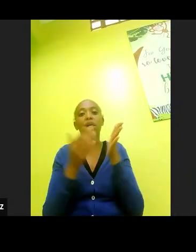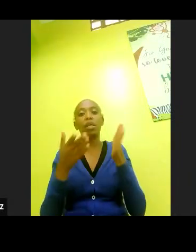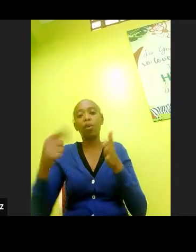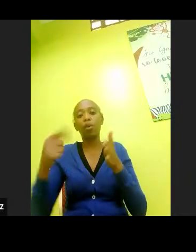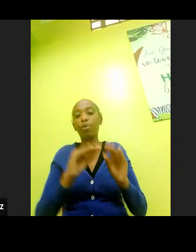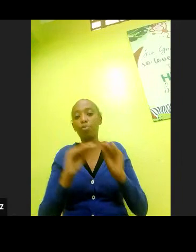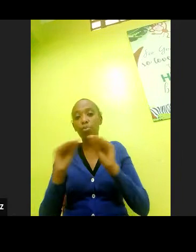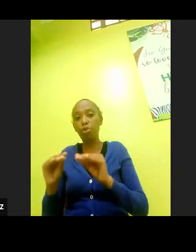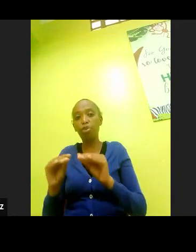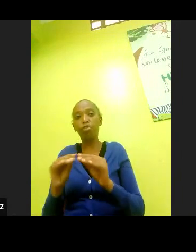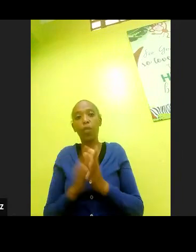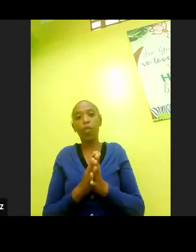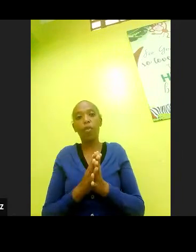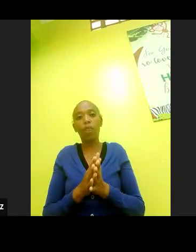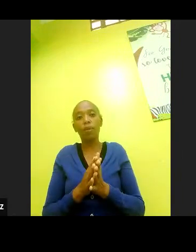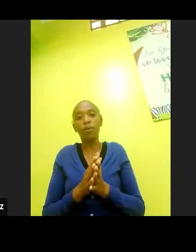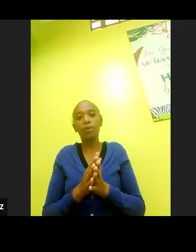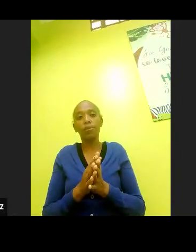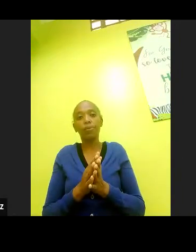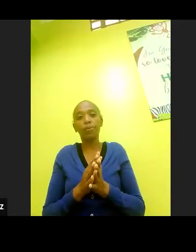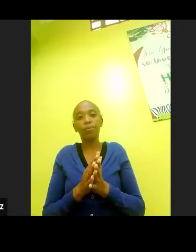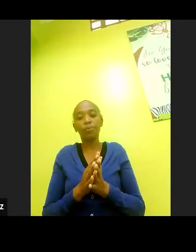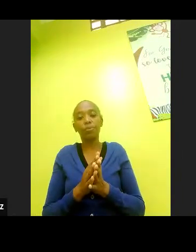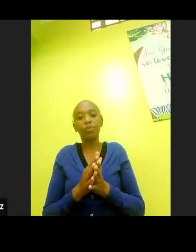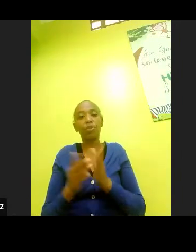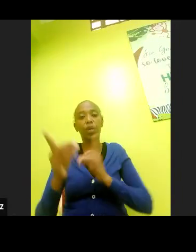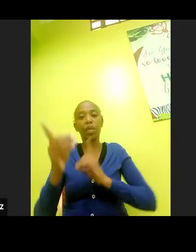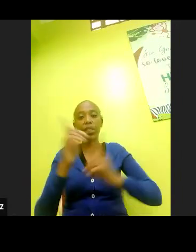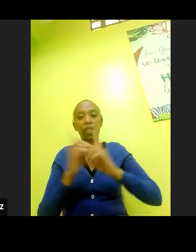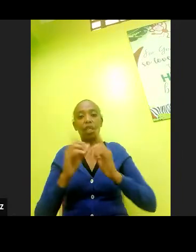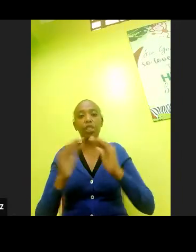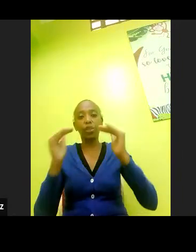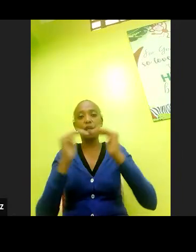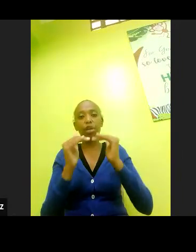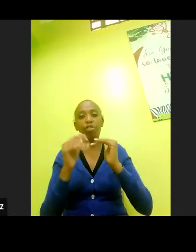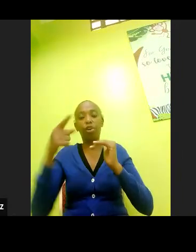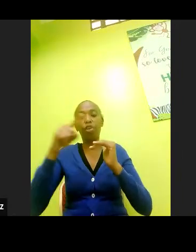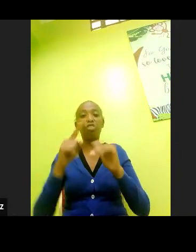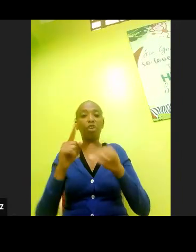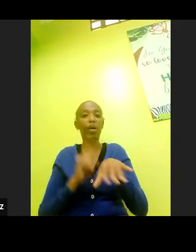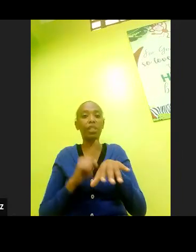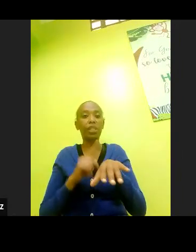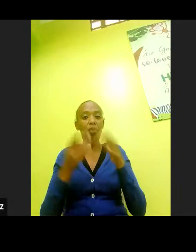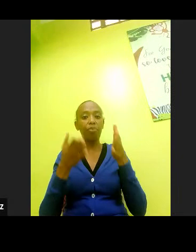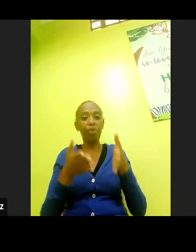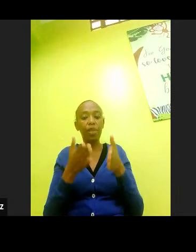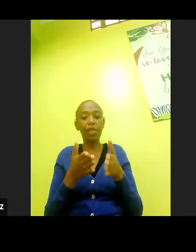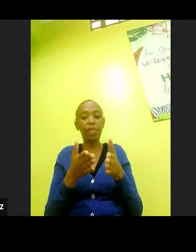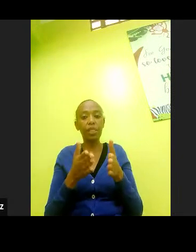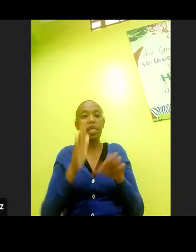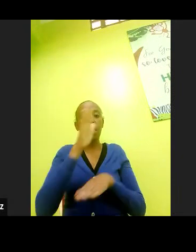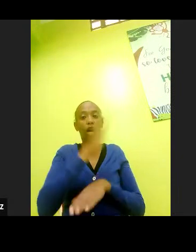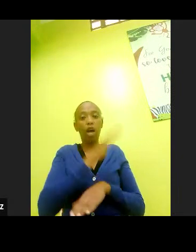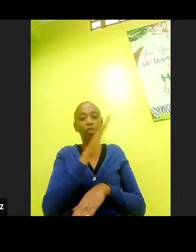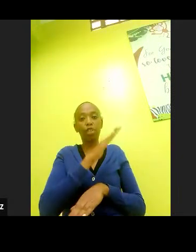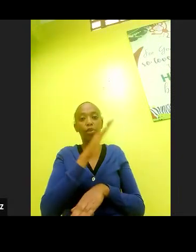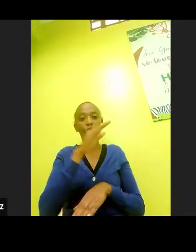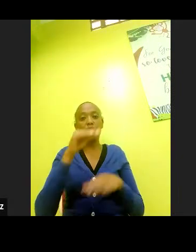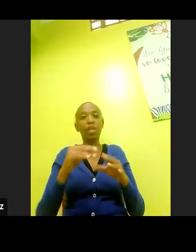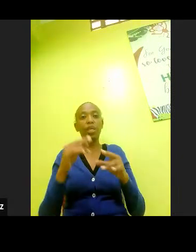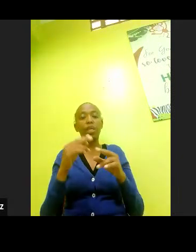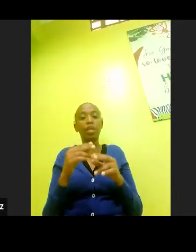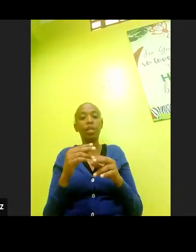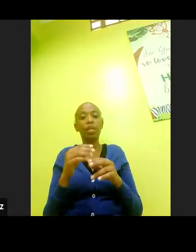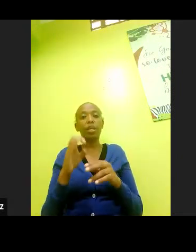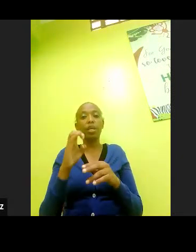on to the discussion stage of our session this afternoon, evening, or morning,